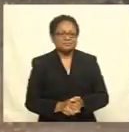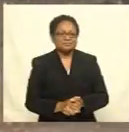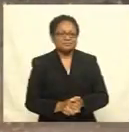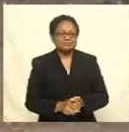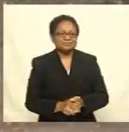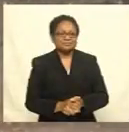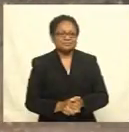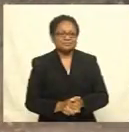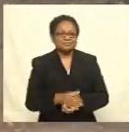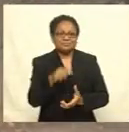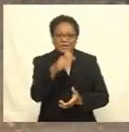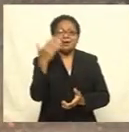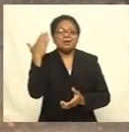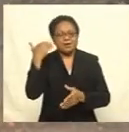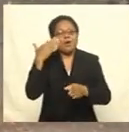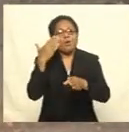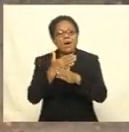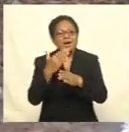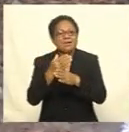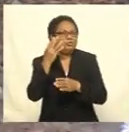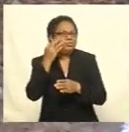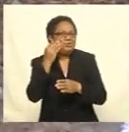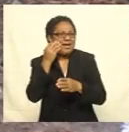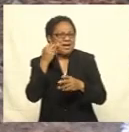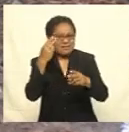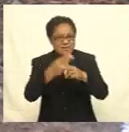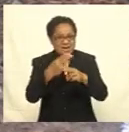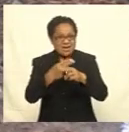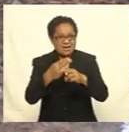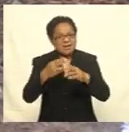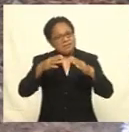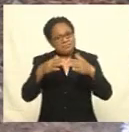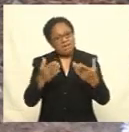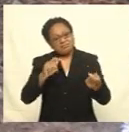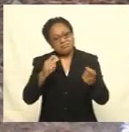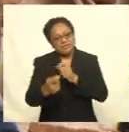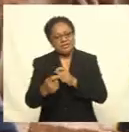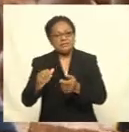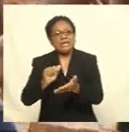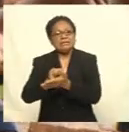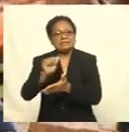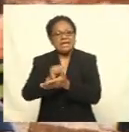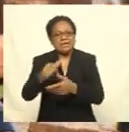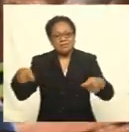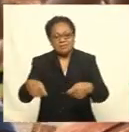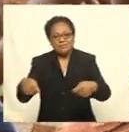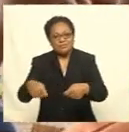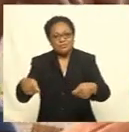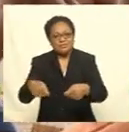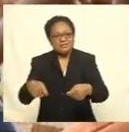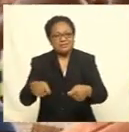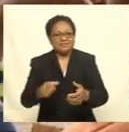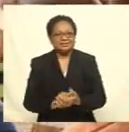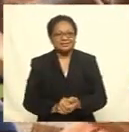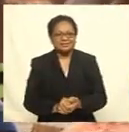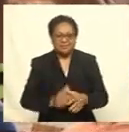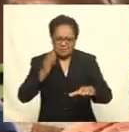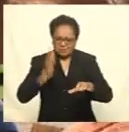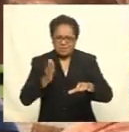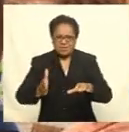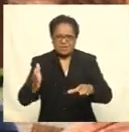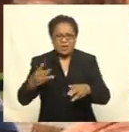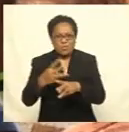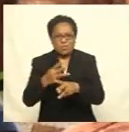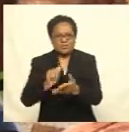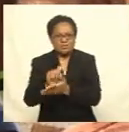A former sugarcane farmer, Muhammad Farooq, now sells firewood for a living. Because it's very hard,